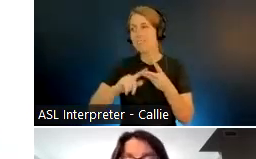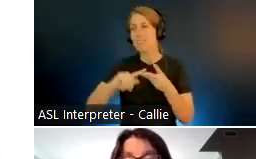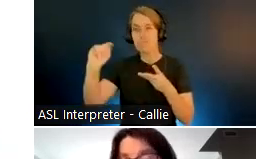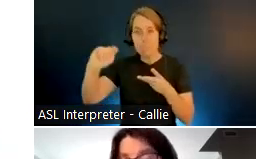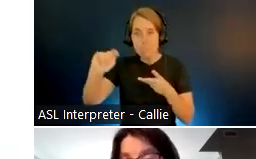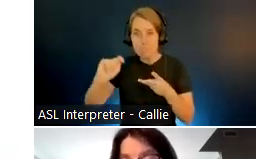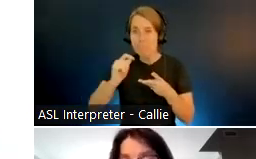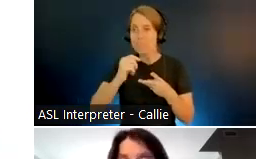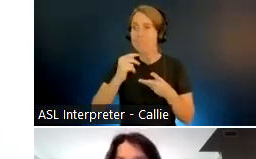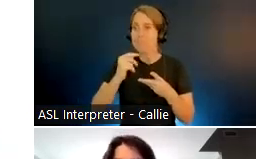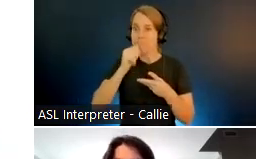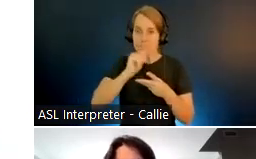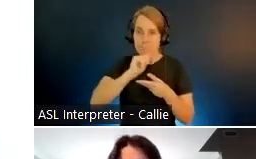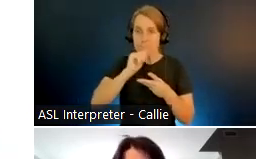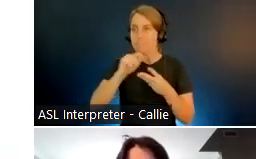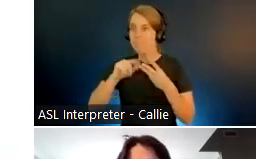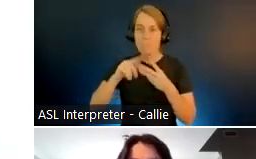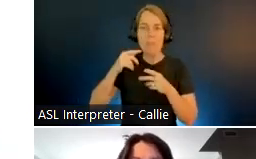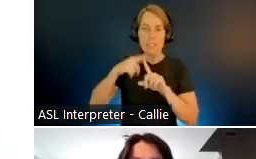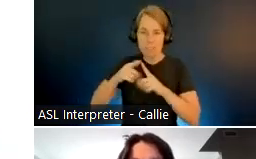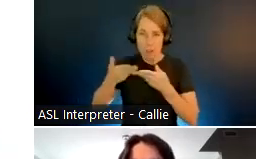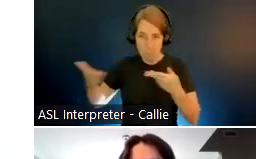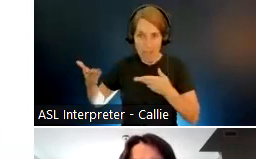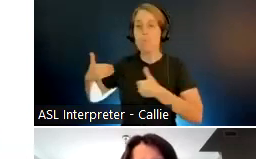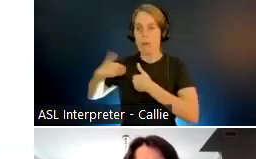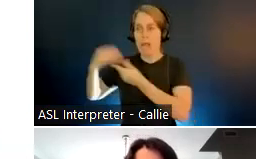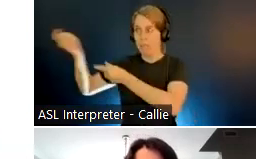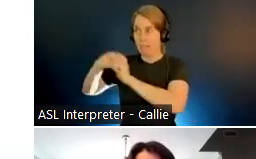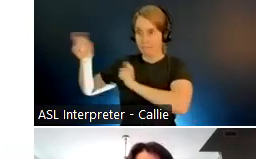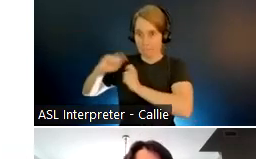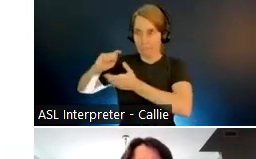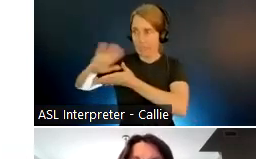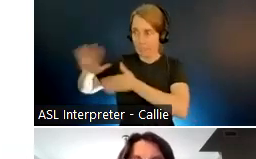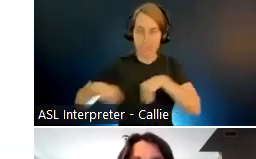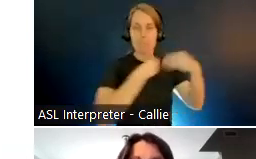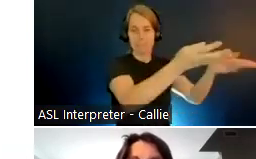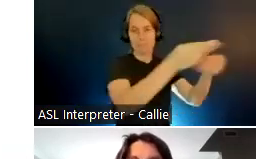So that could be a resource for you as well. Next slide.